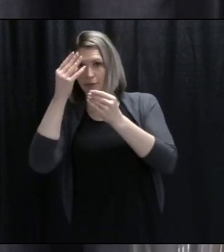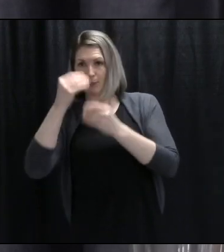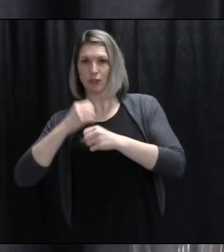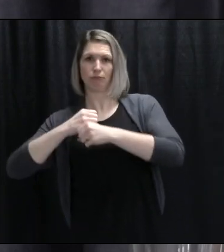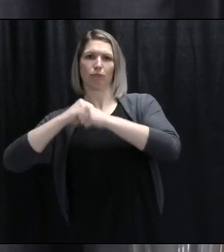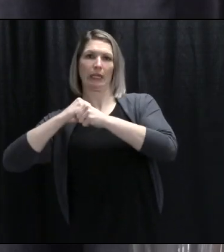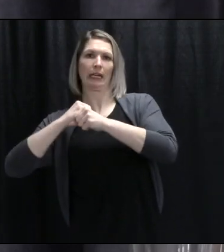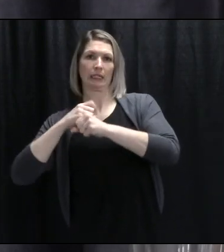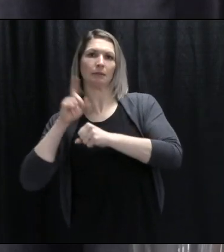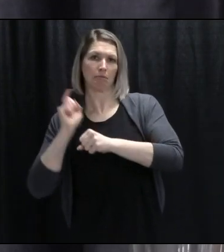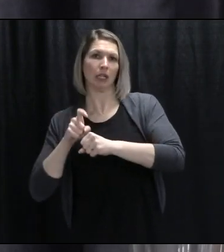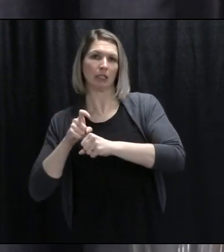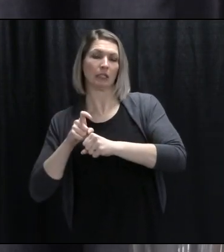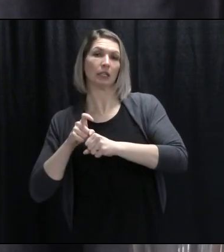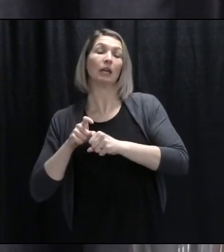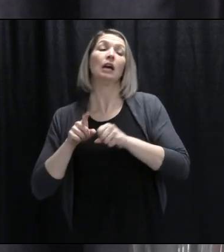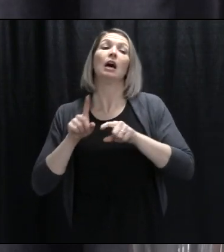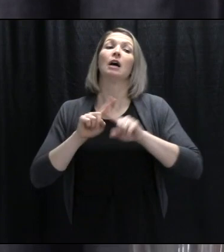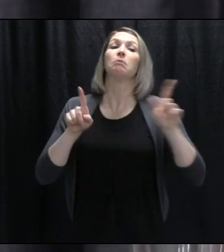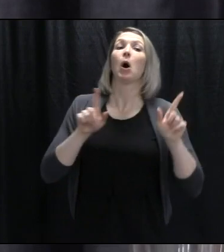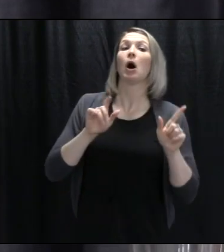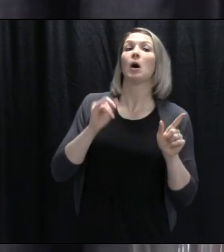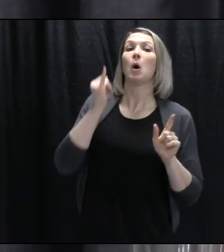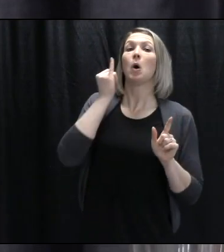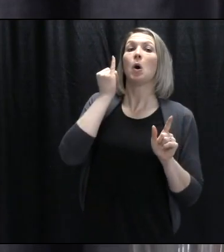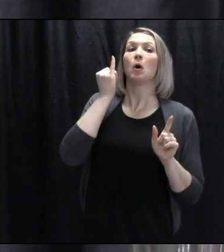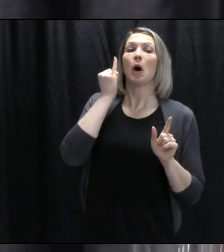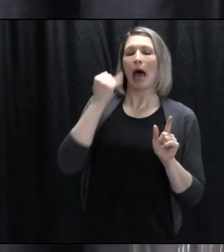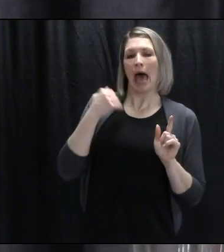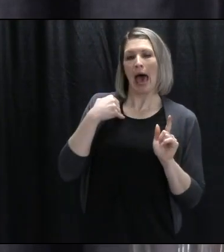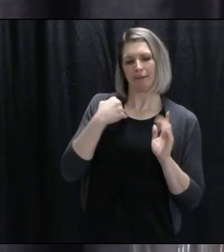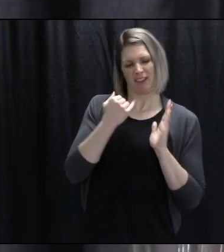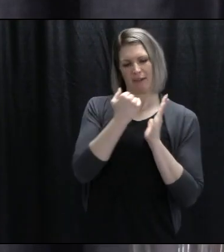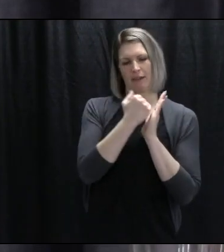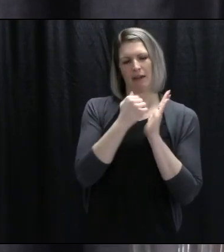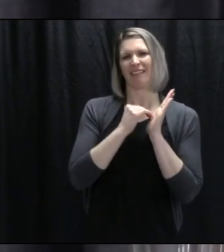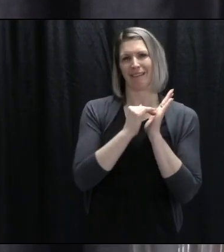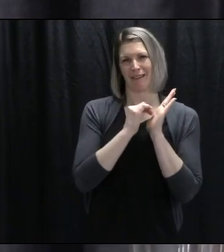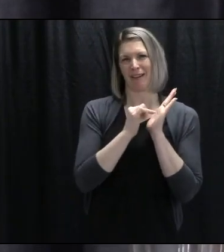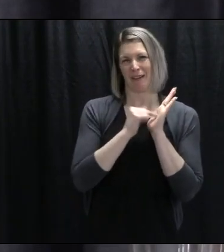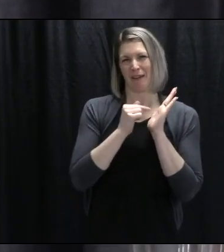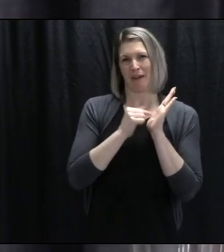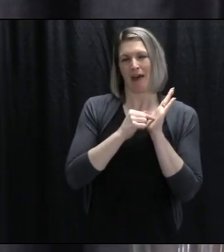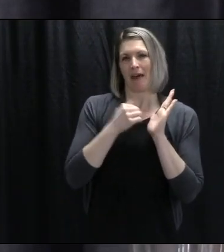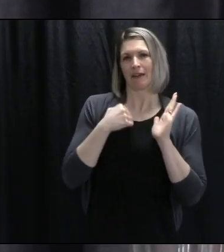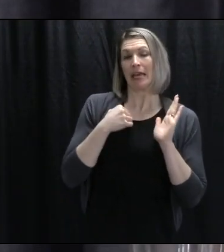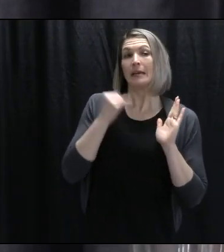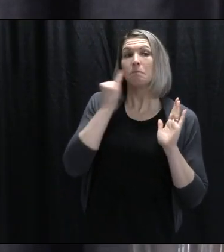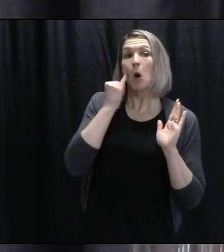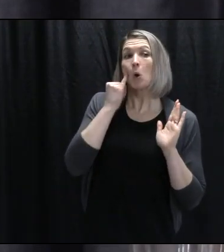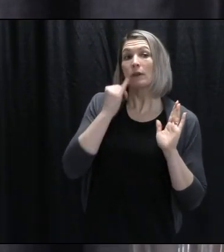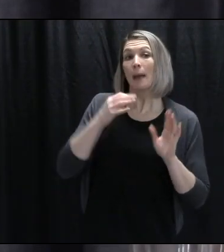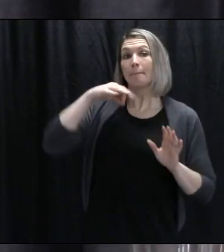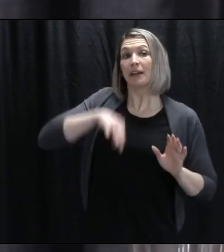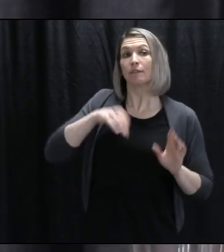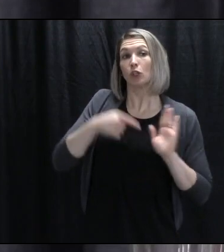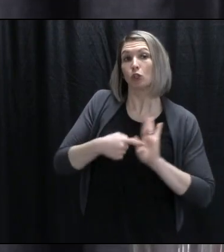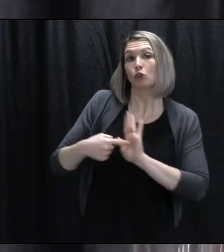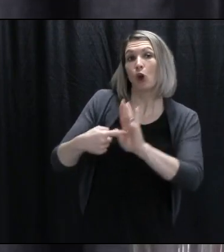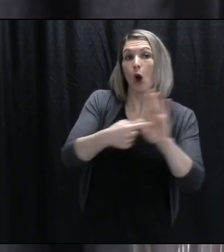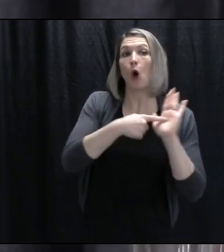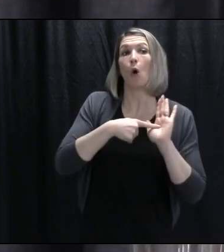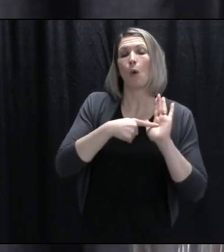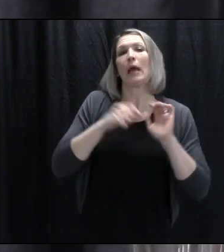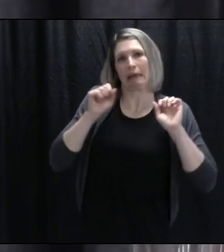an overriding public good to revealing it that we would do so. Now, with numbers over 200, it's possible to